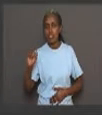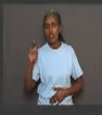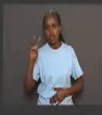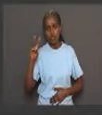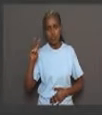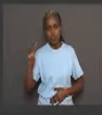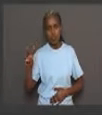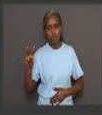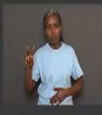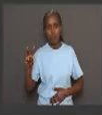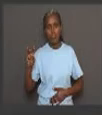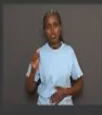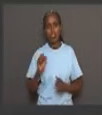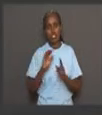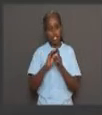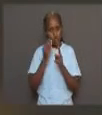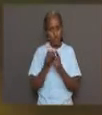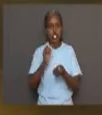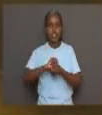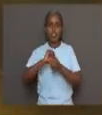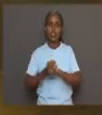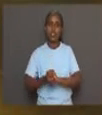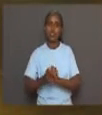2, the situation changes.